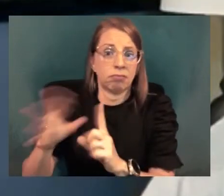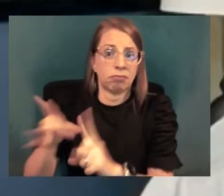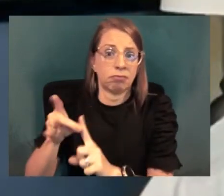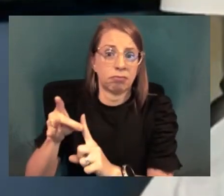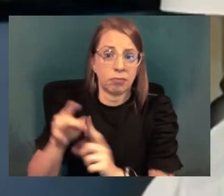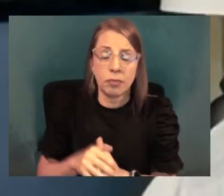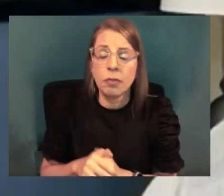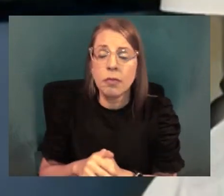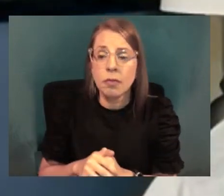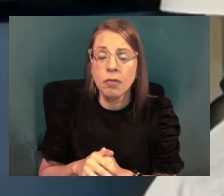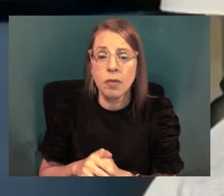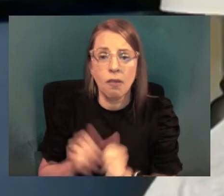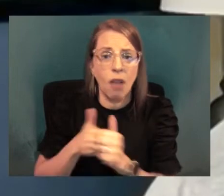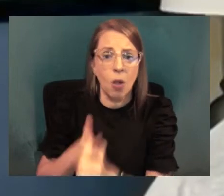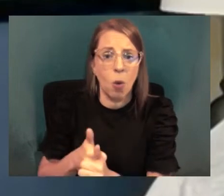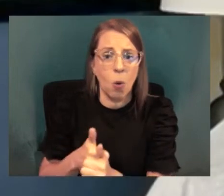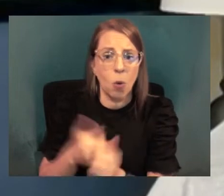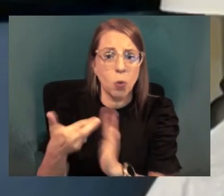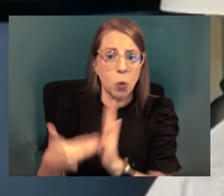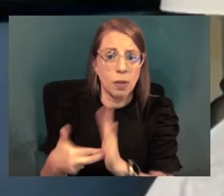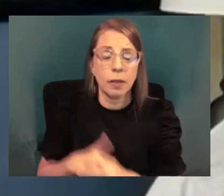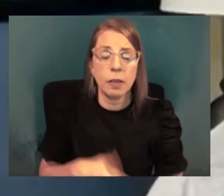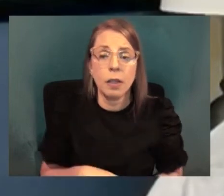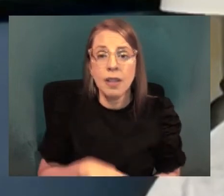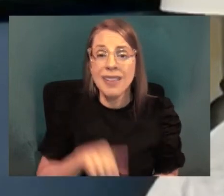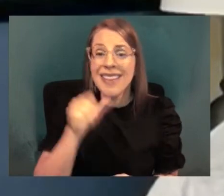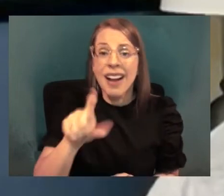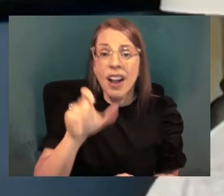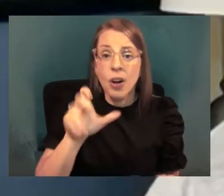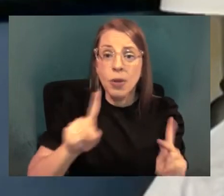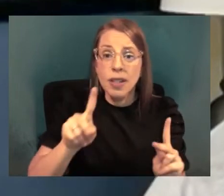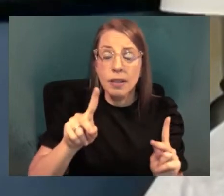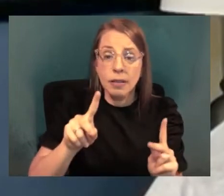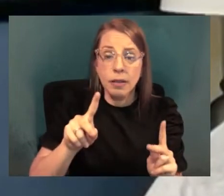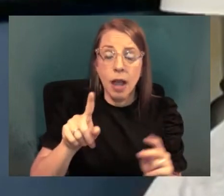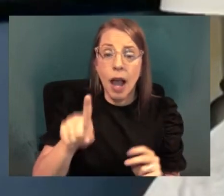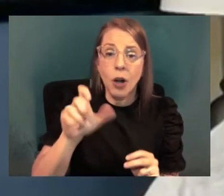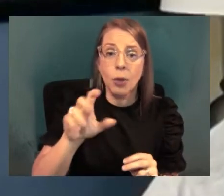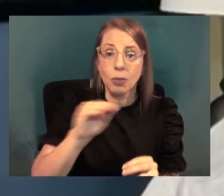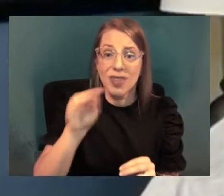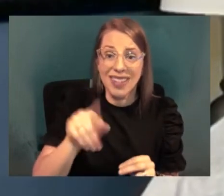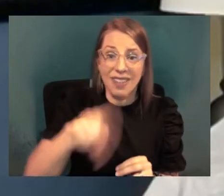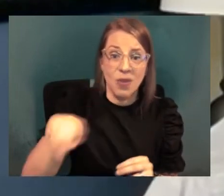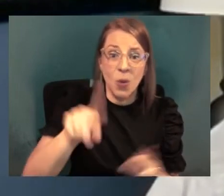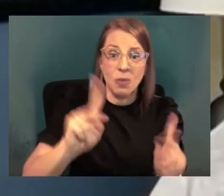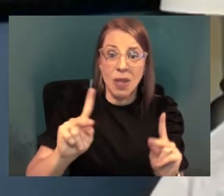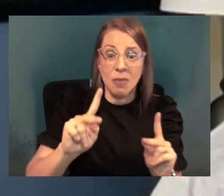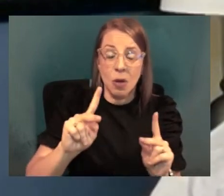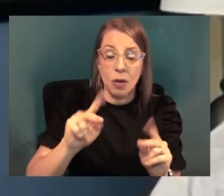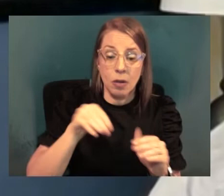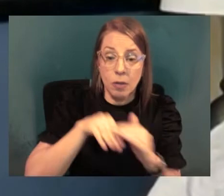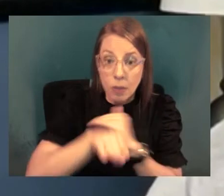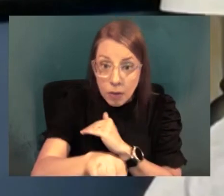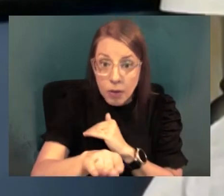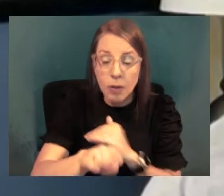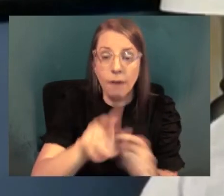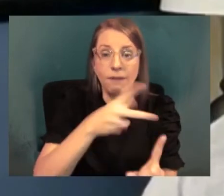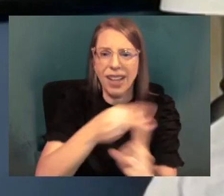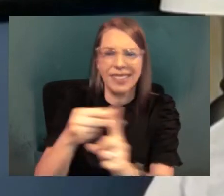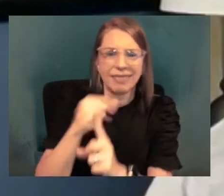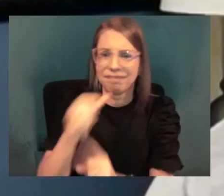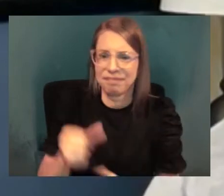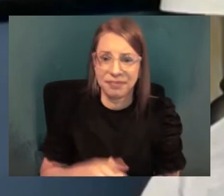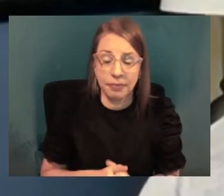probably not 100% of those people in those events are vaccinated. So I think if you go into that understanding that, and then you